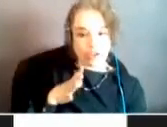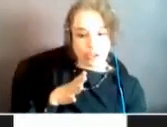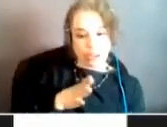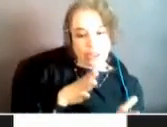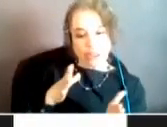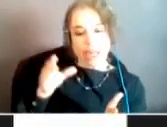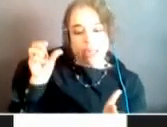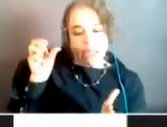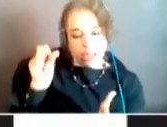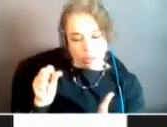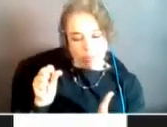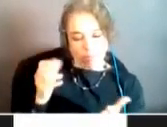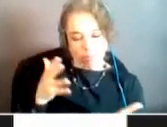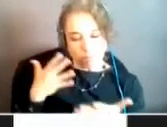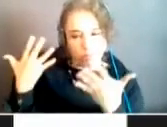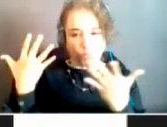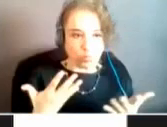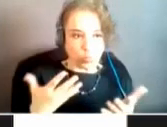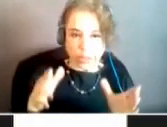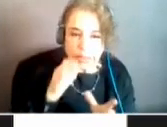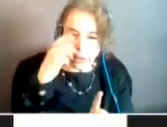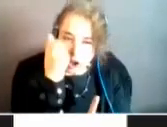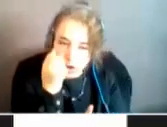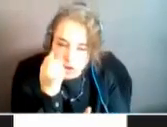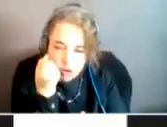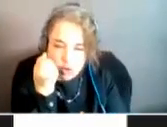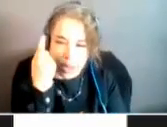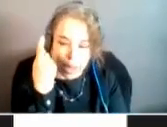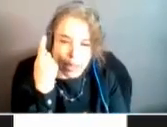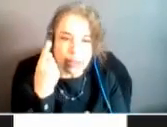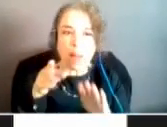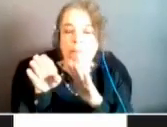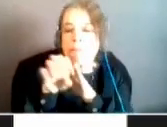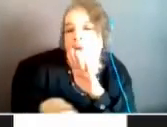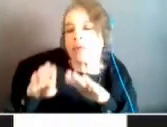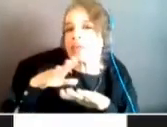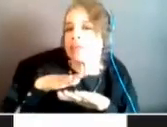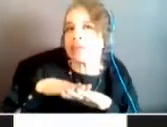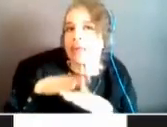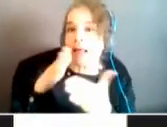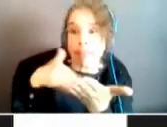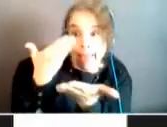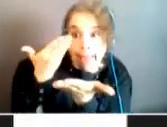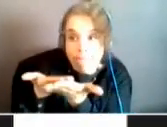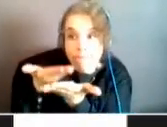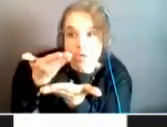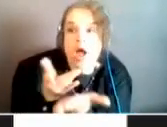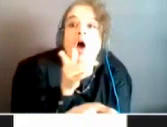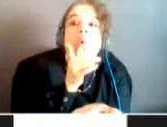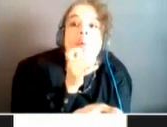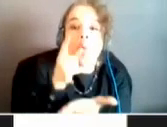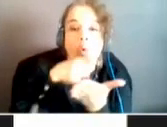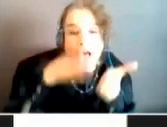And yet, in terms of our actual understanding, based upon empirical evidence about who